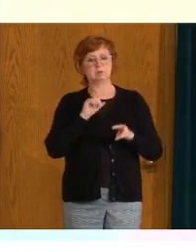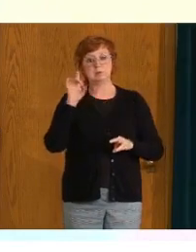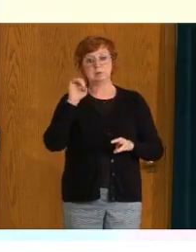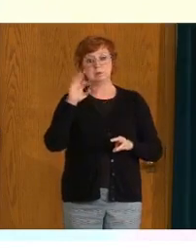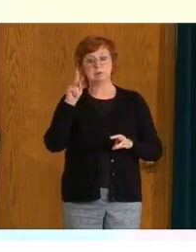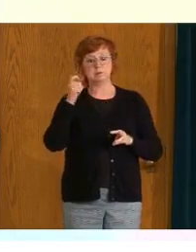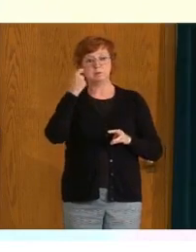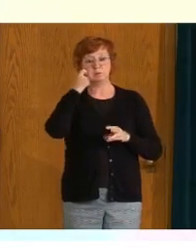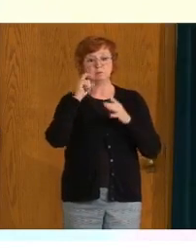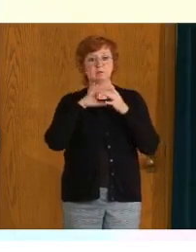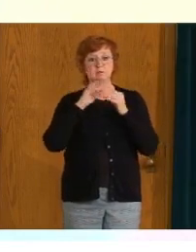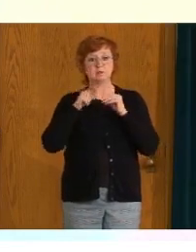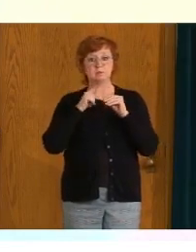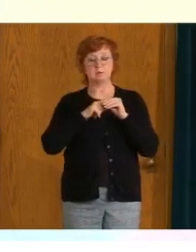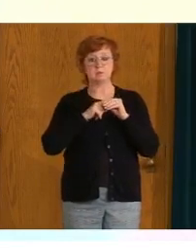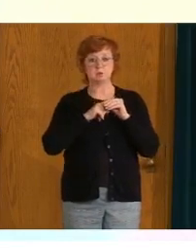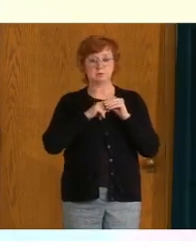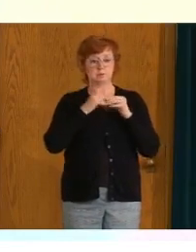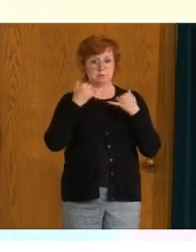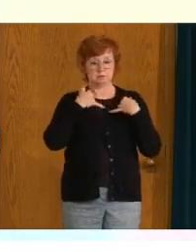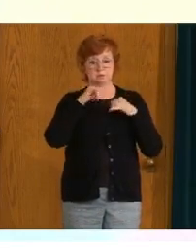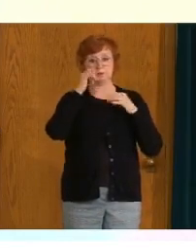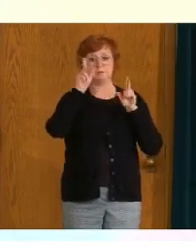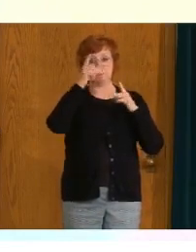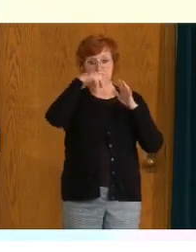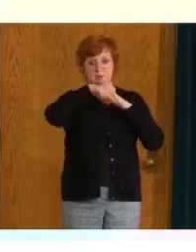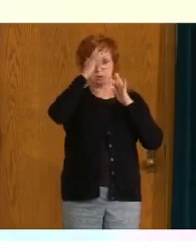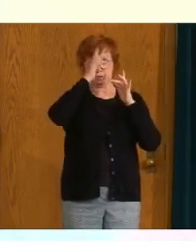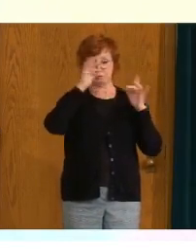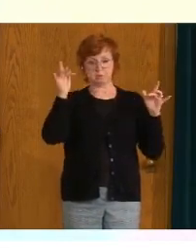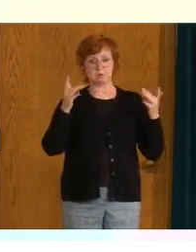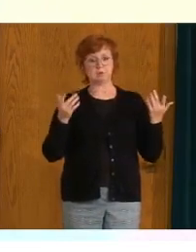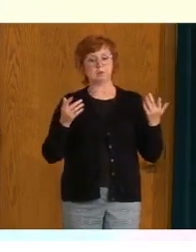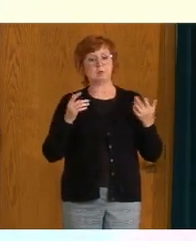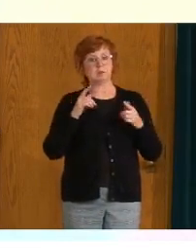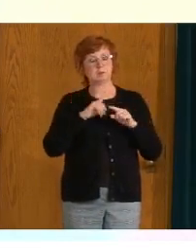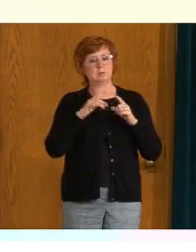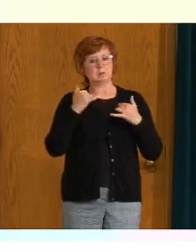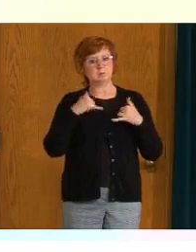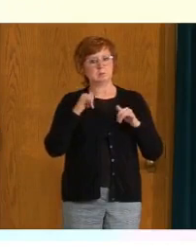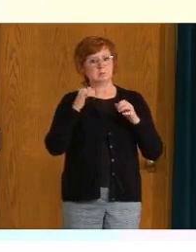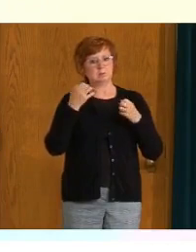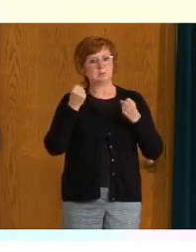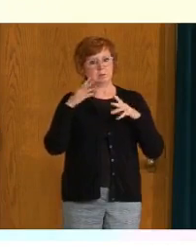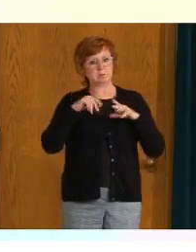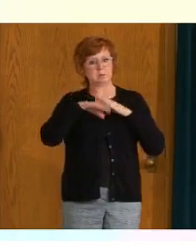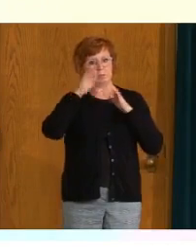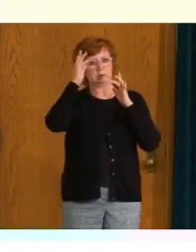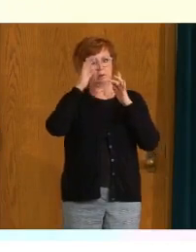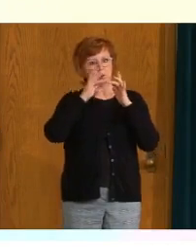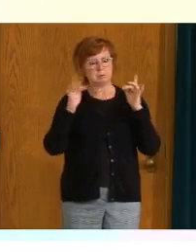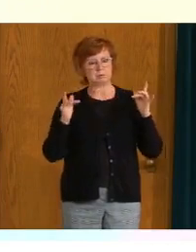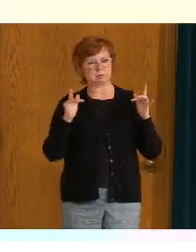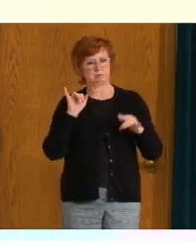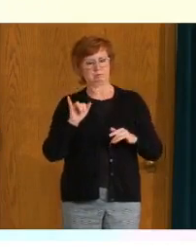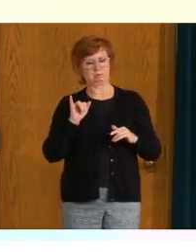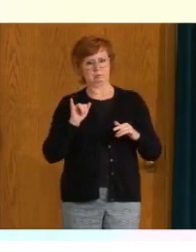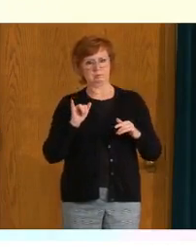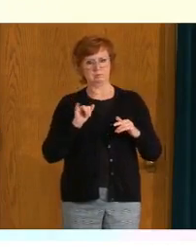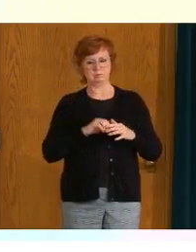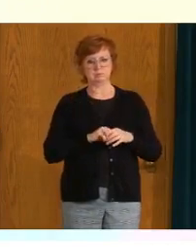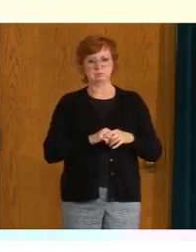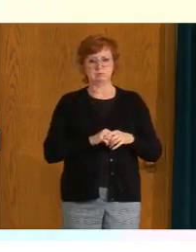hospitalizations. Even now, although our case numbers are going down, we still have fairly high hospitalizations, and some of them are recent